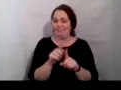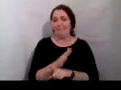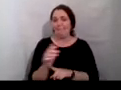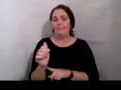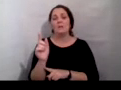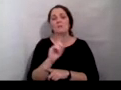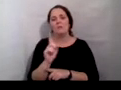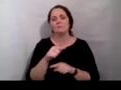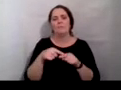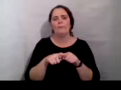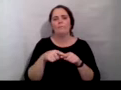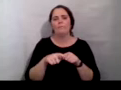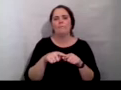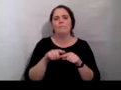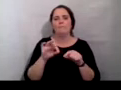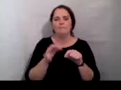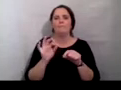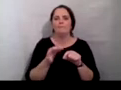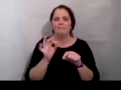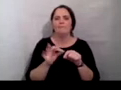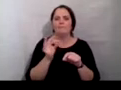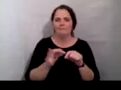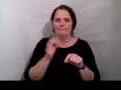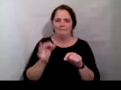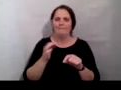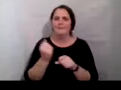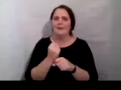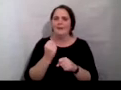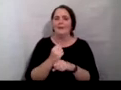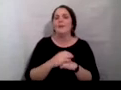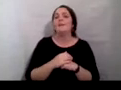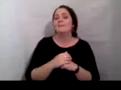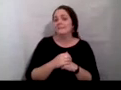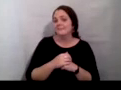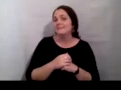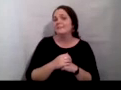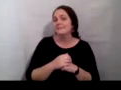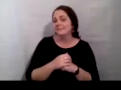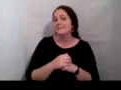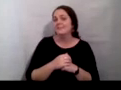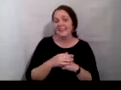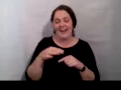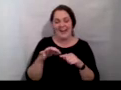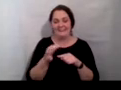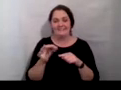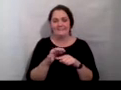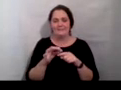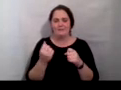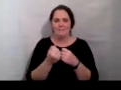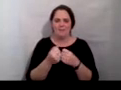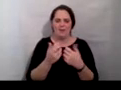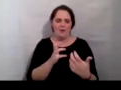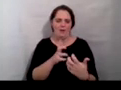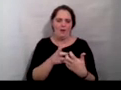talented weaver, and I think it's interesting to think about how that weaving technique, you know, is about